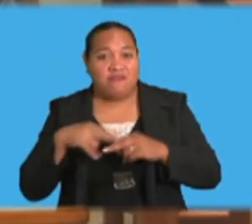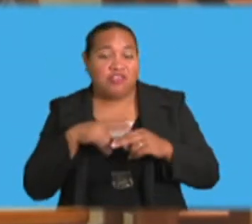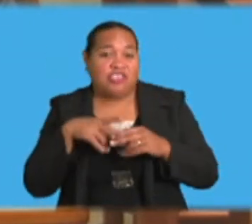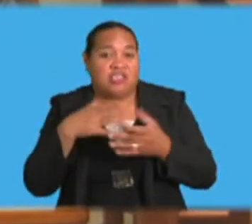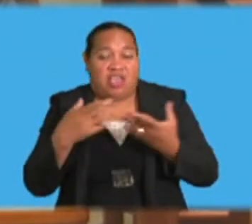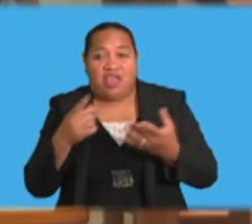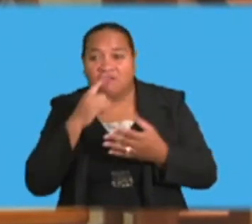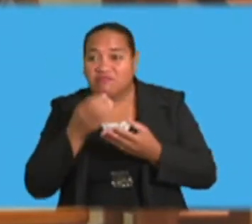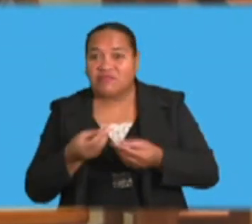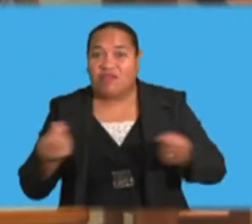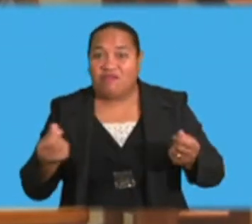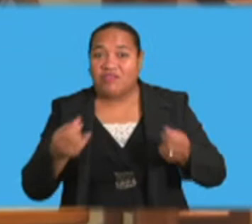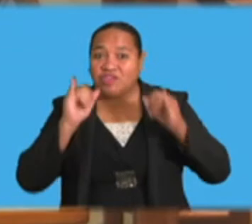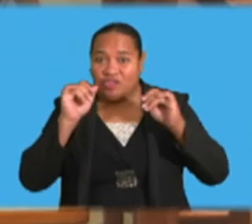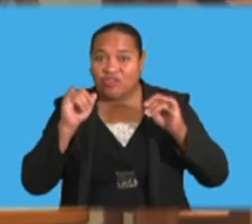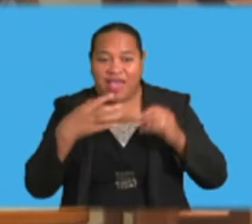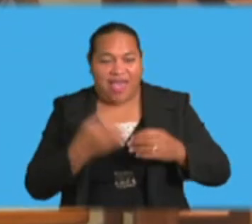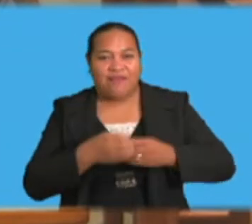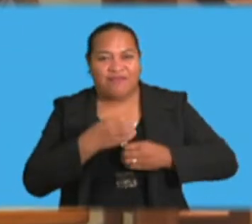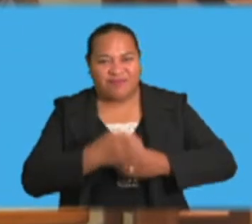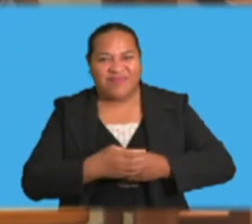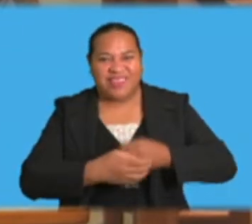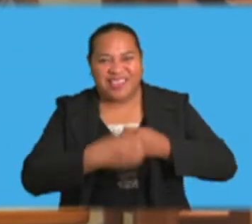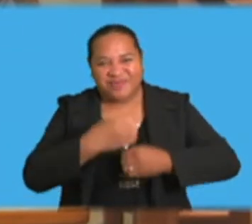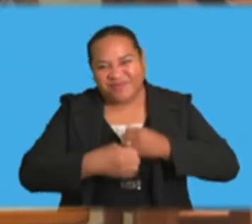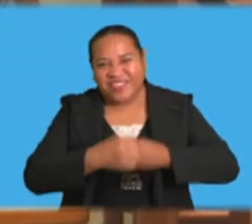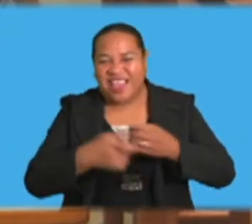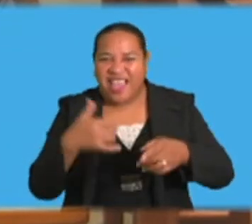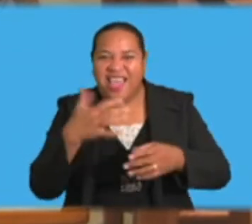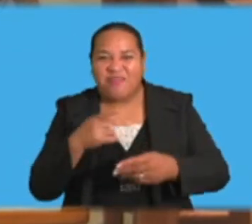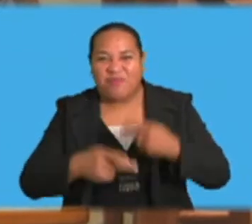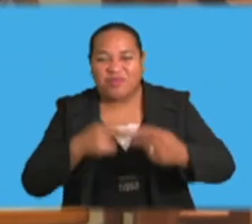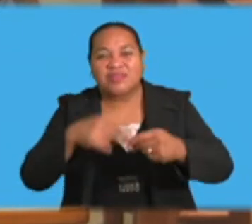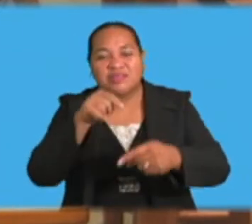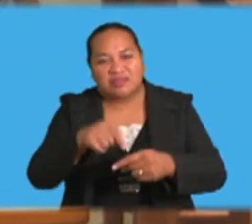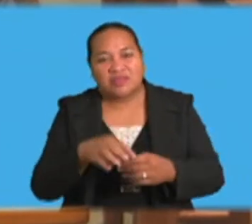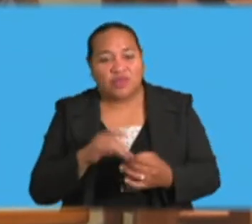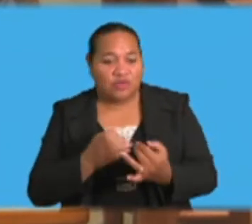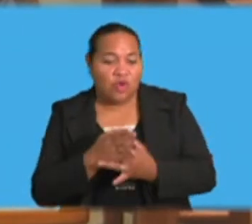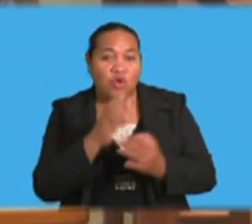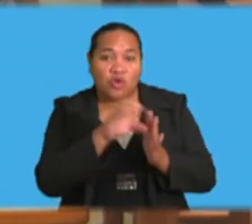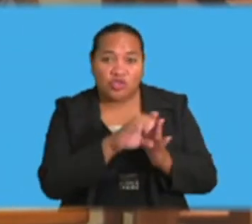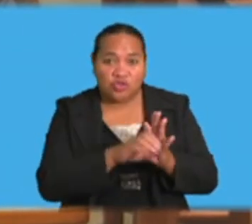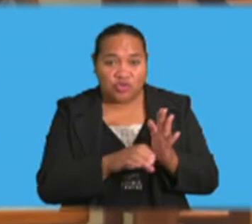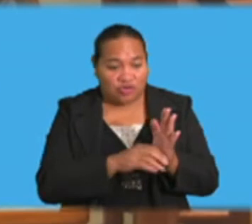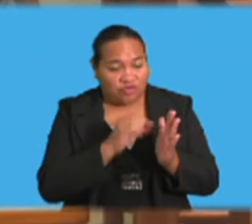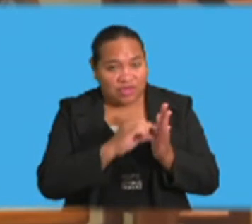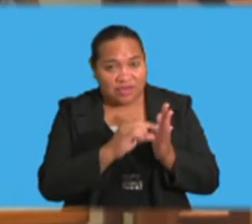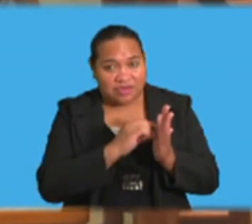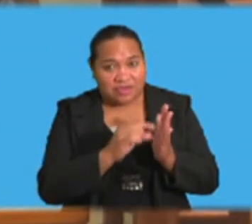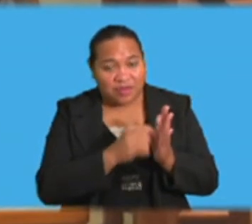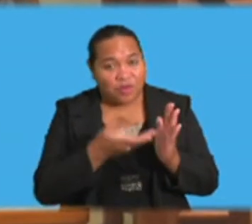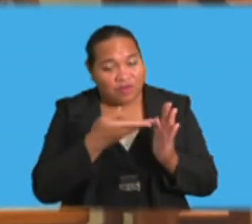to deal with complaints that an individual's human rights have been breached, either through the constitutional redress provision of the